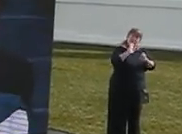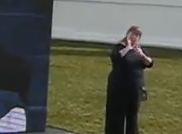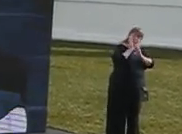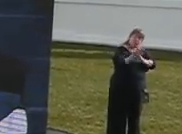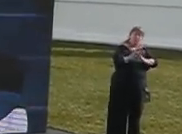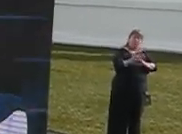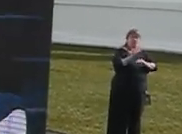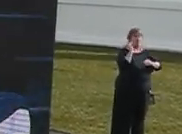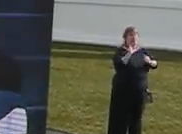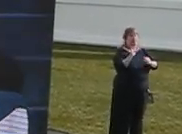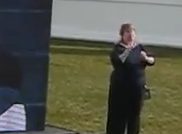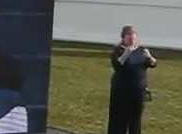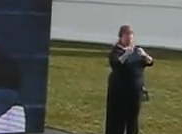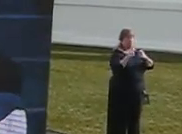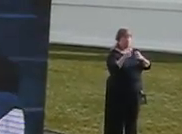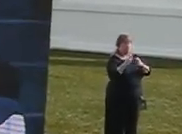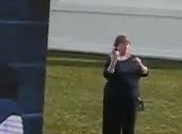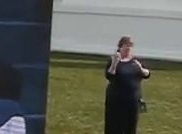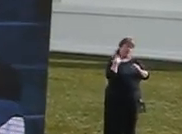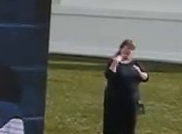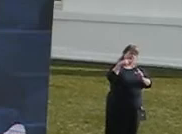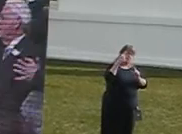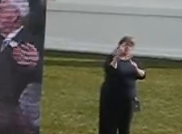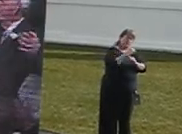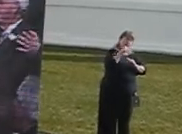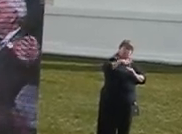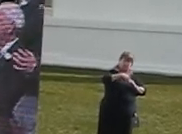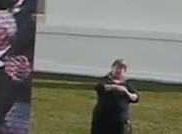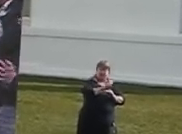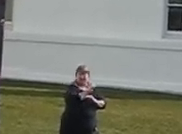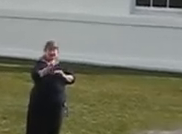the energy capital of the East Coast.